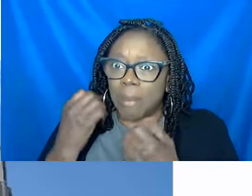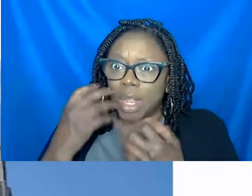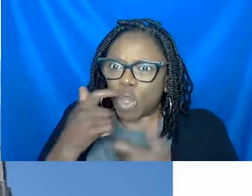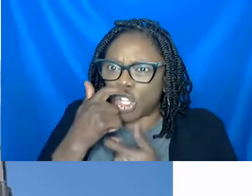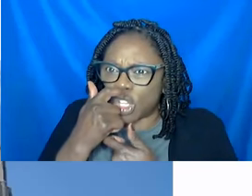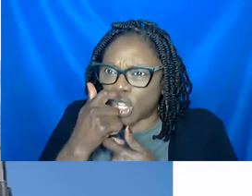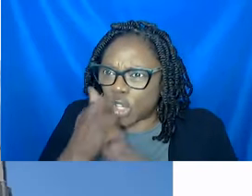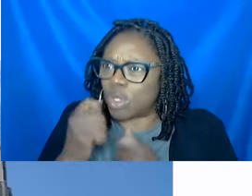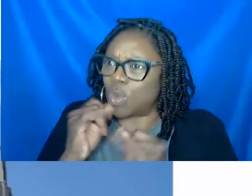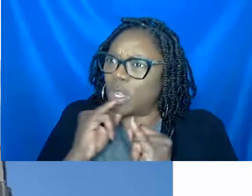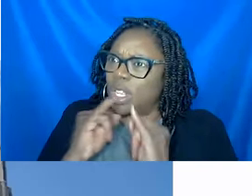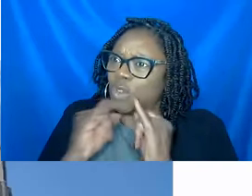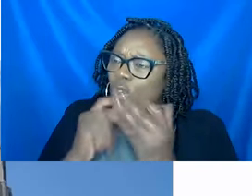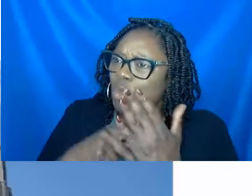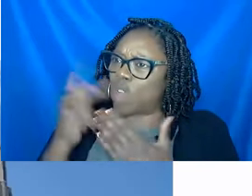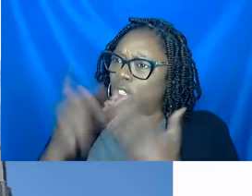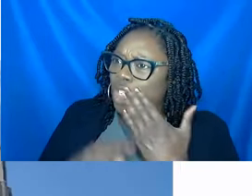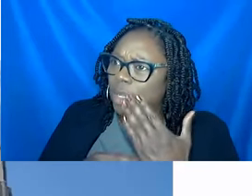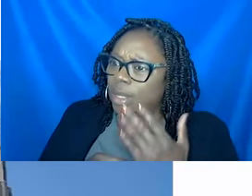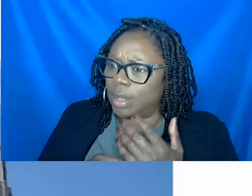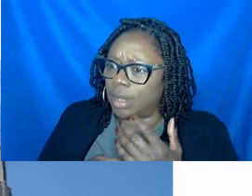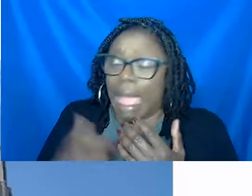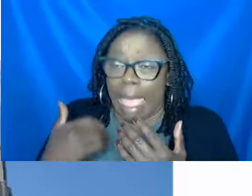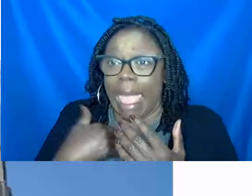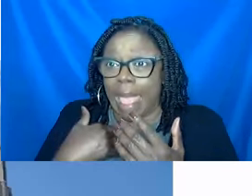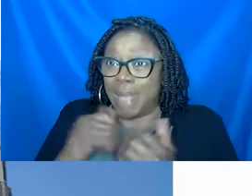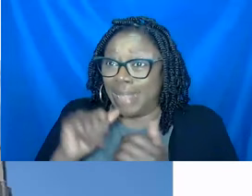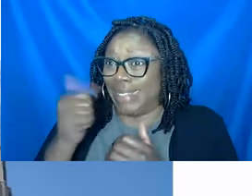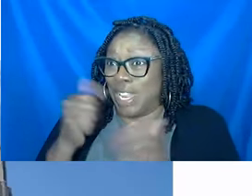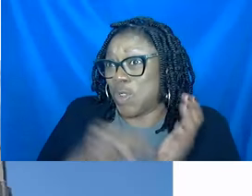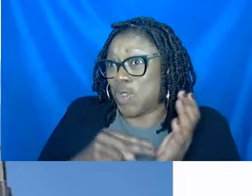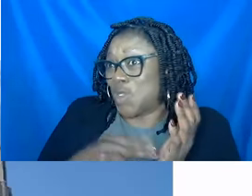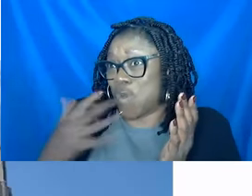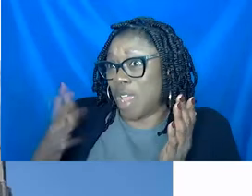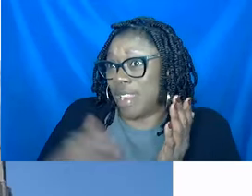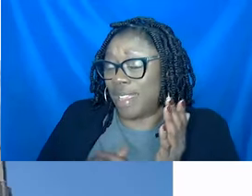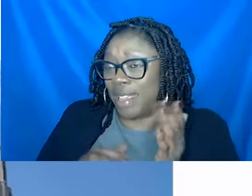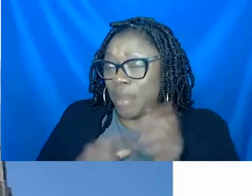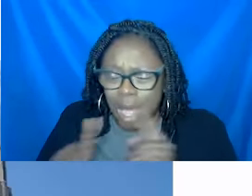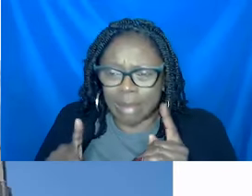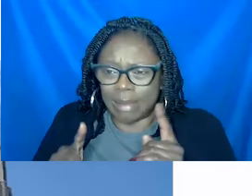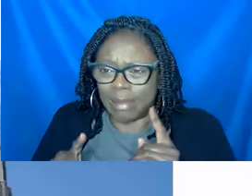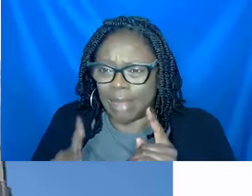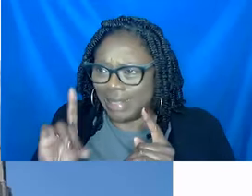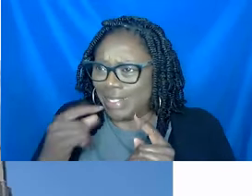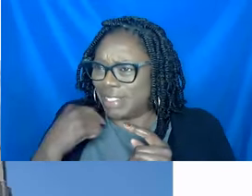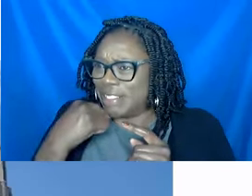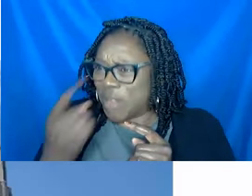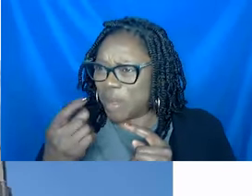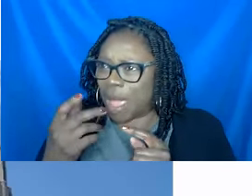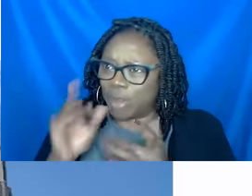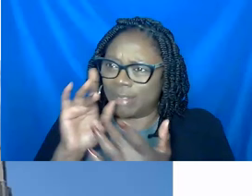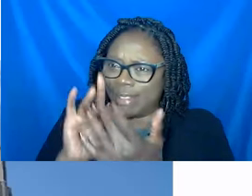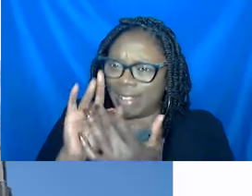being interviewed for the project. I already had my 10 nurses, but I did tell them I would get in touch with